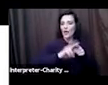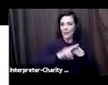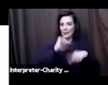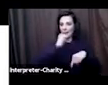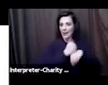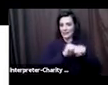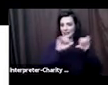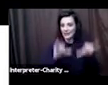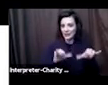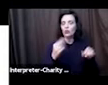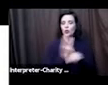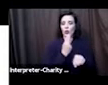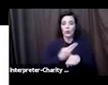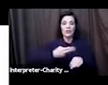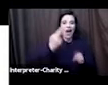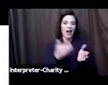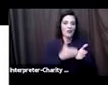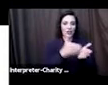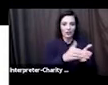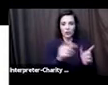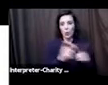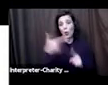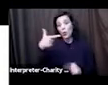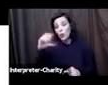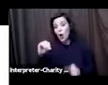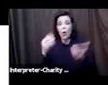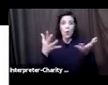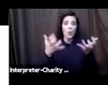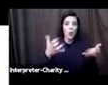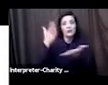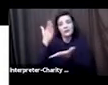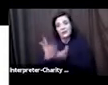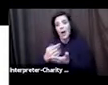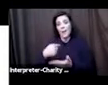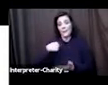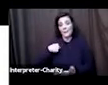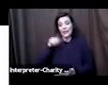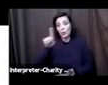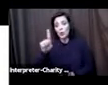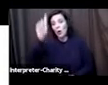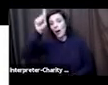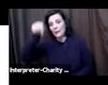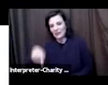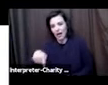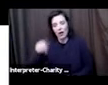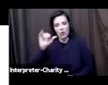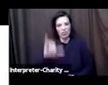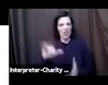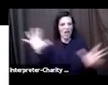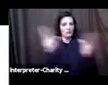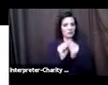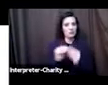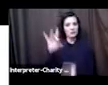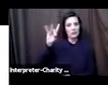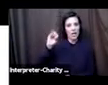uses high frequency words like go, once, stop, me, you, up, down. Those make up about 80% of